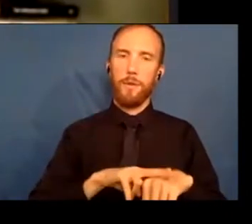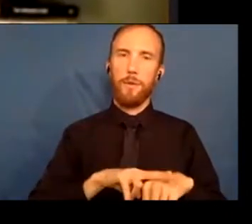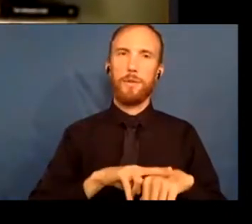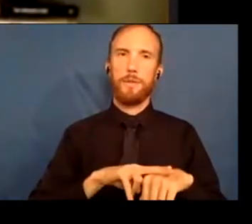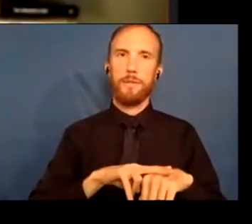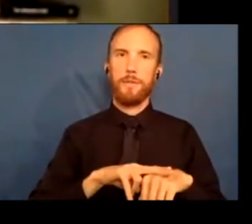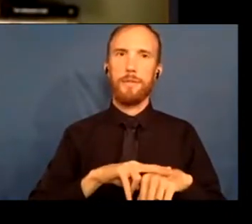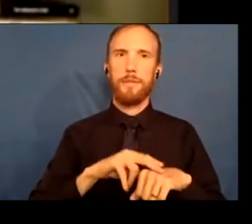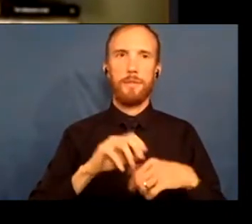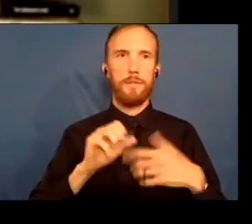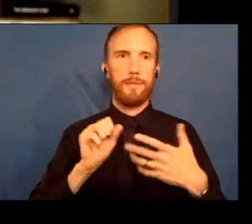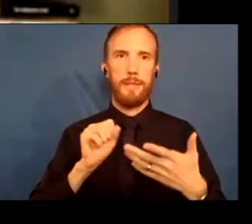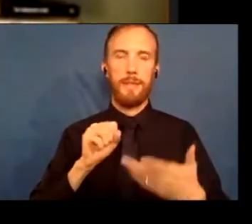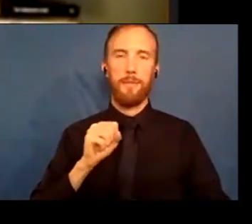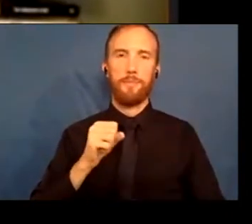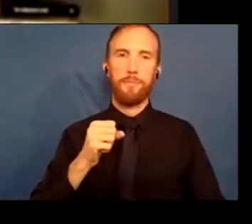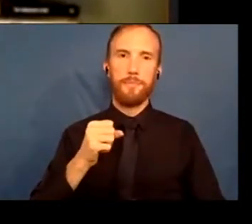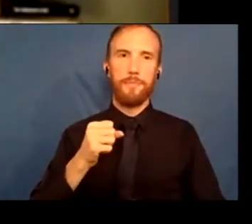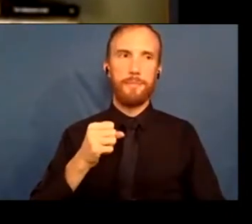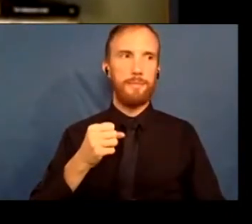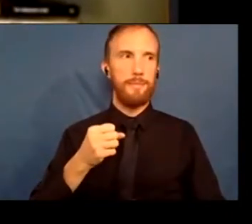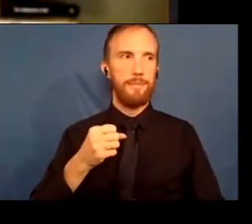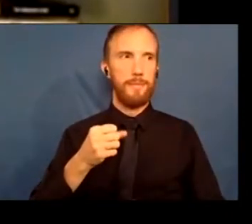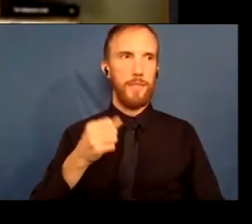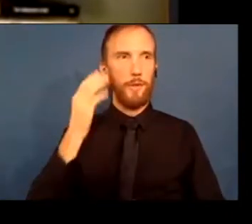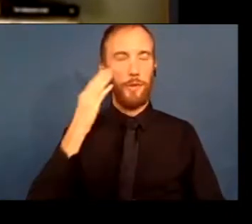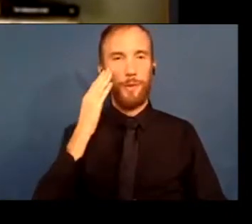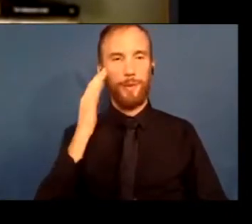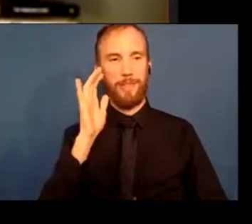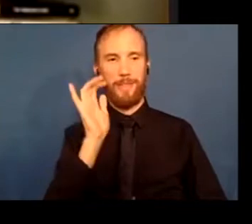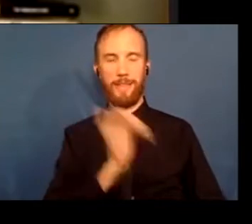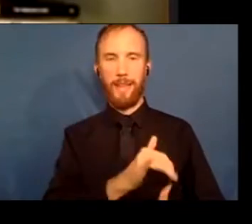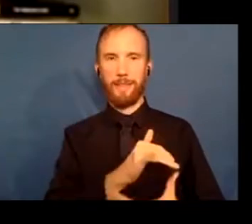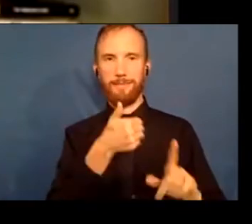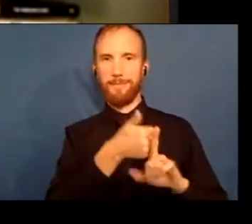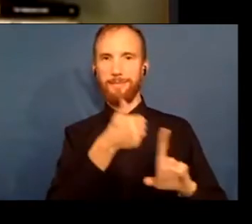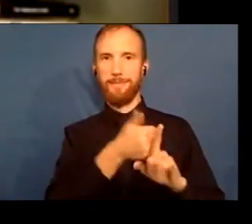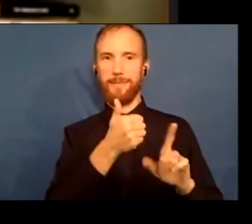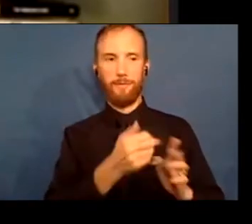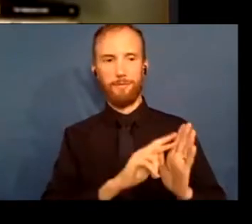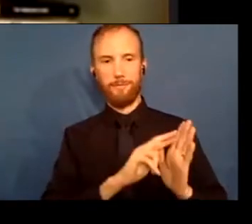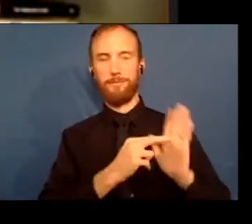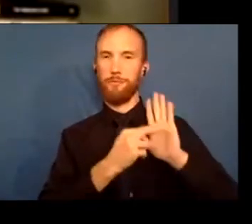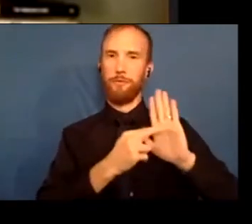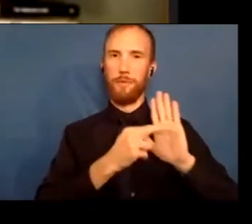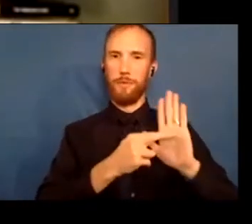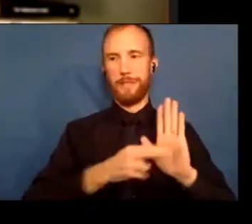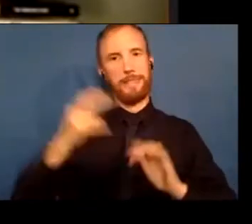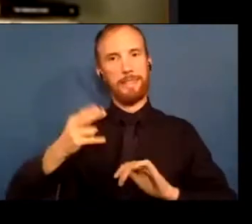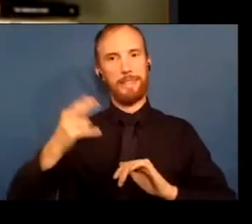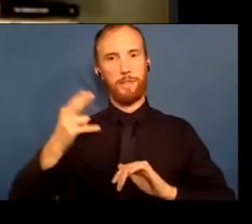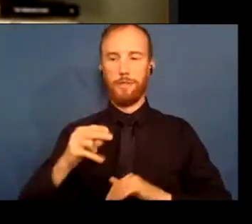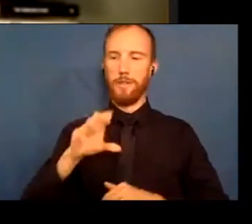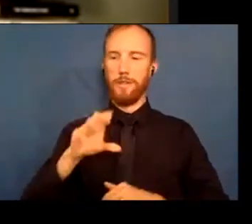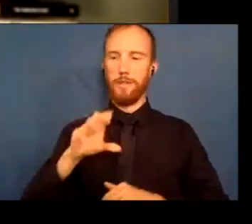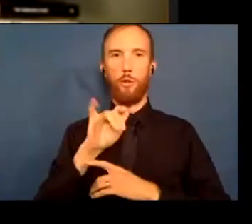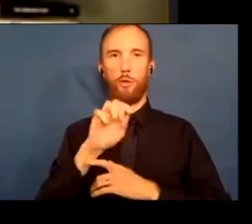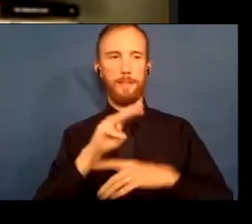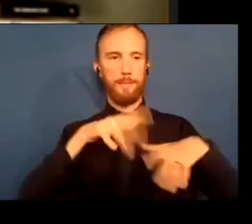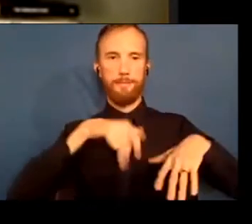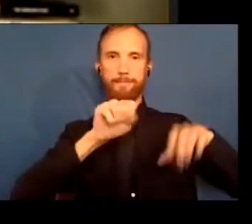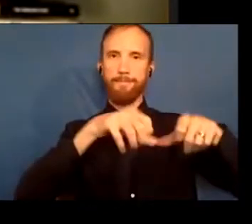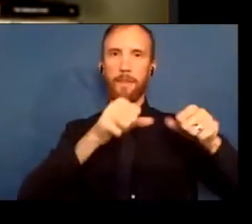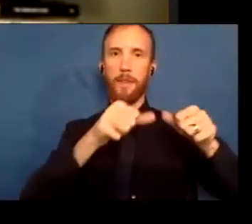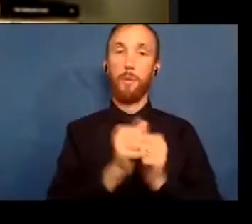there we have it. There's the history of colonialism with the Israeli occupation, now even more